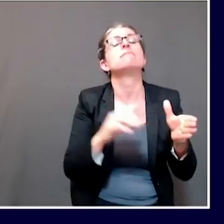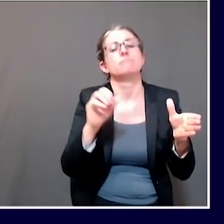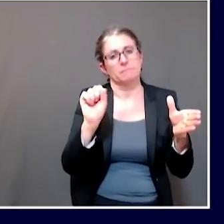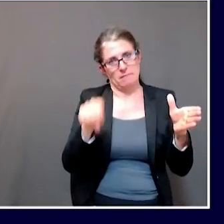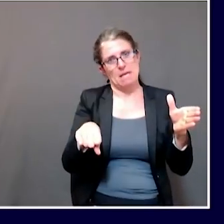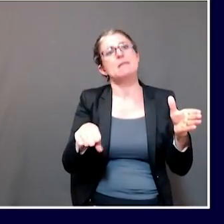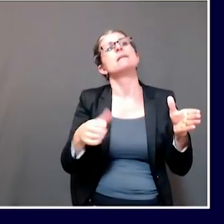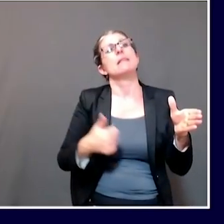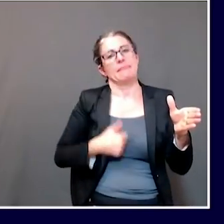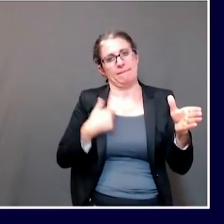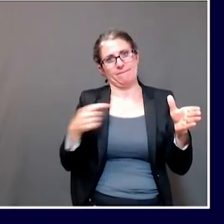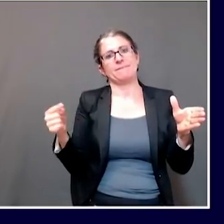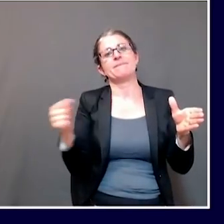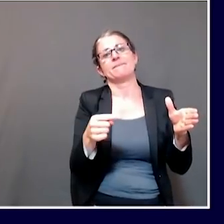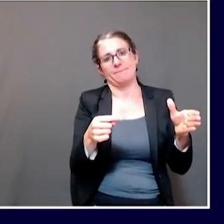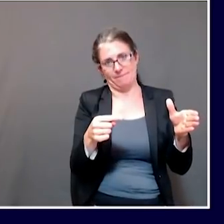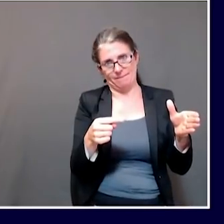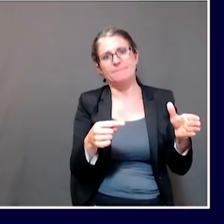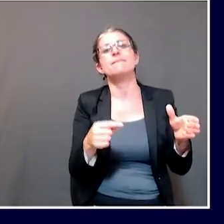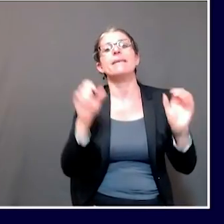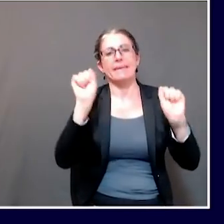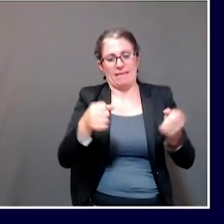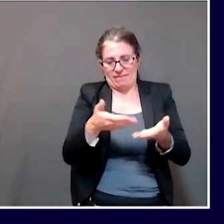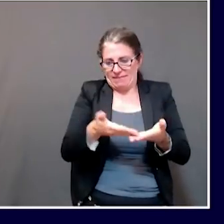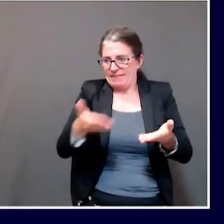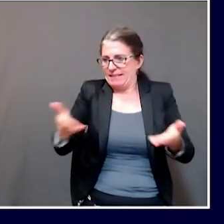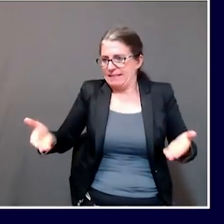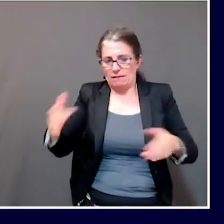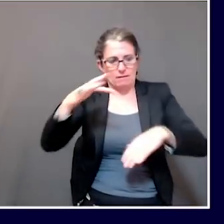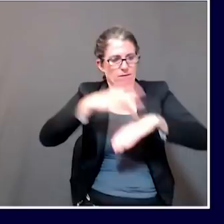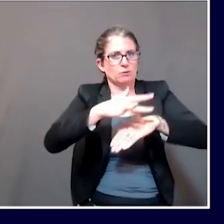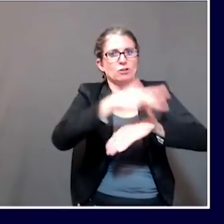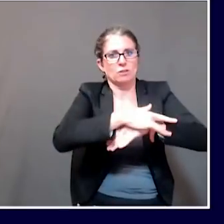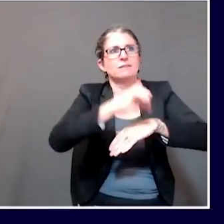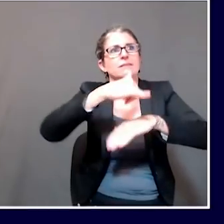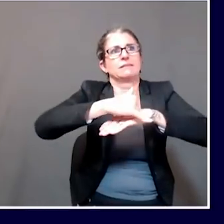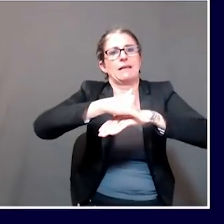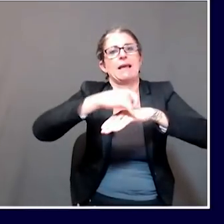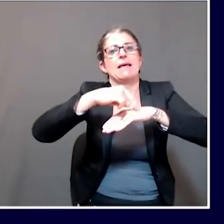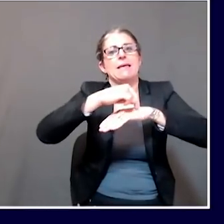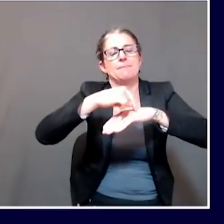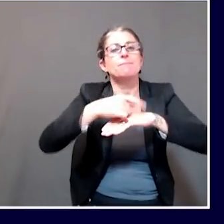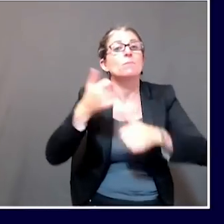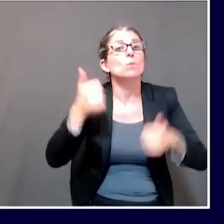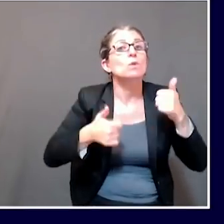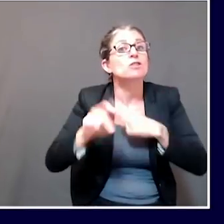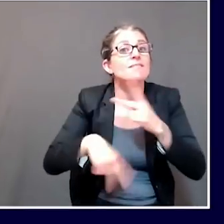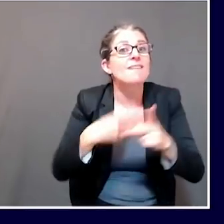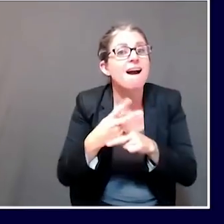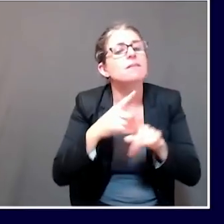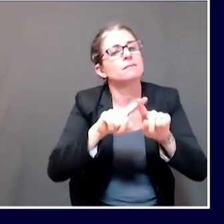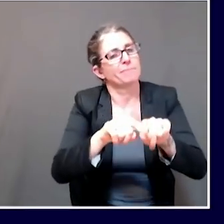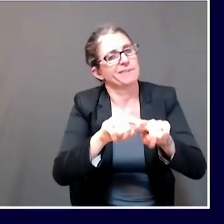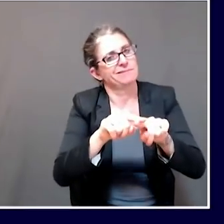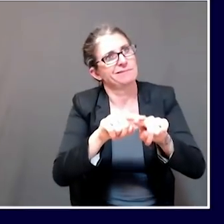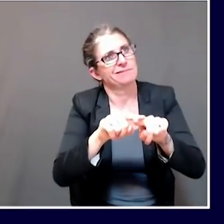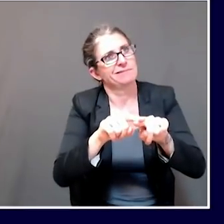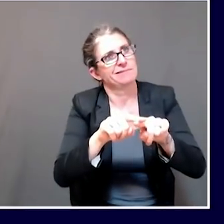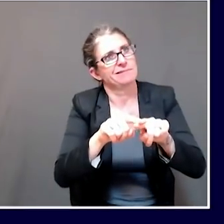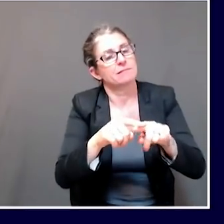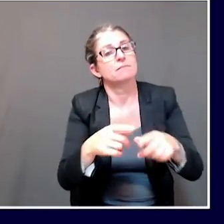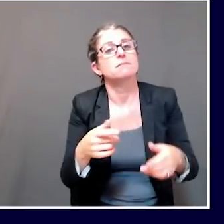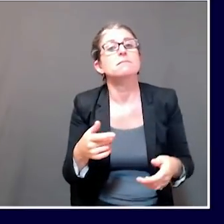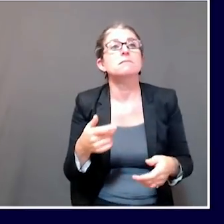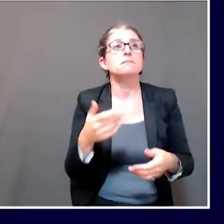And depending on the surface, that may be for 24 hours, in some cases longer. But the studies that